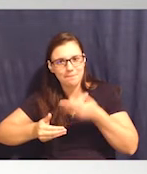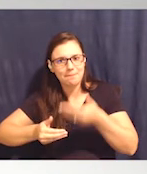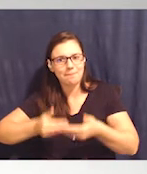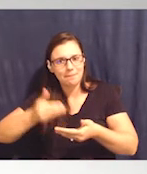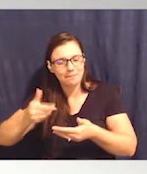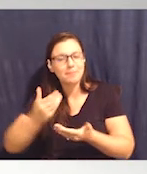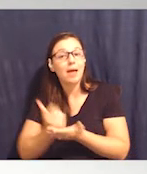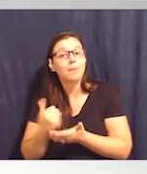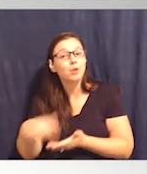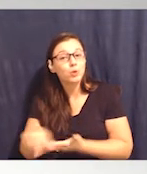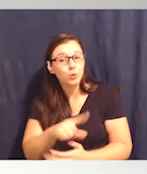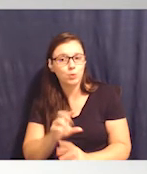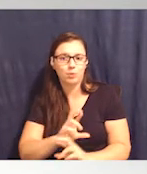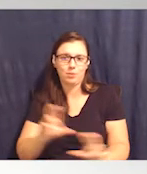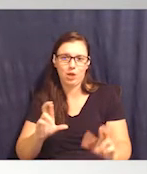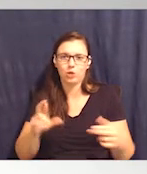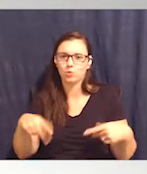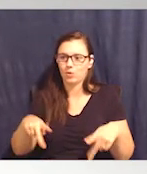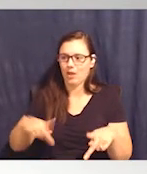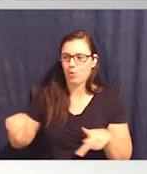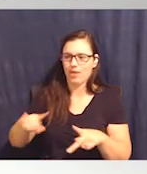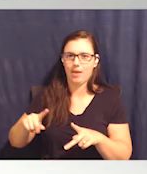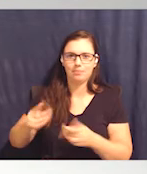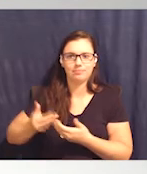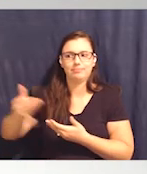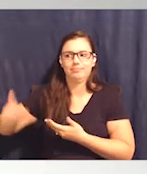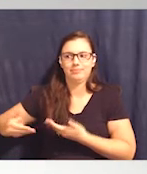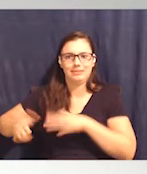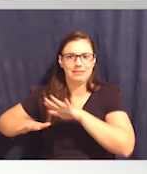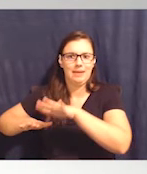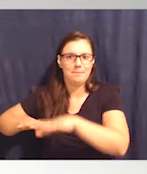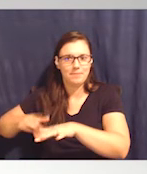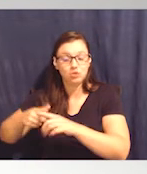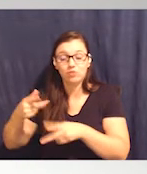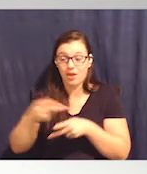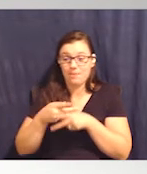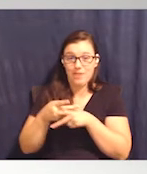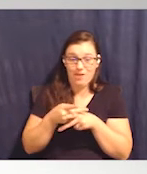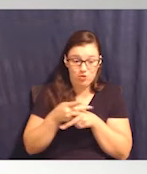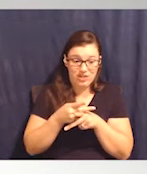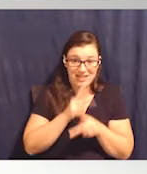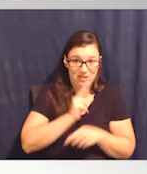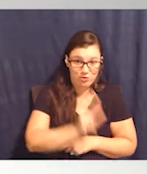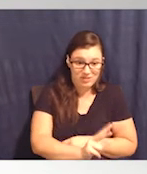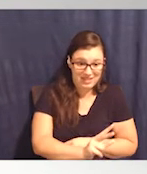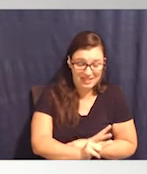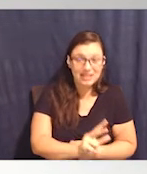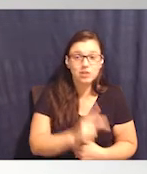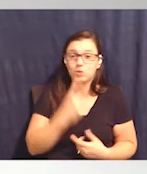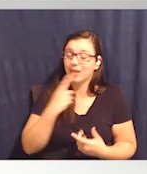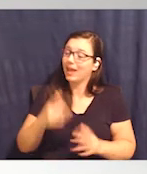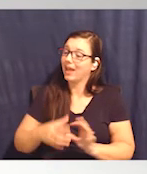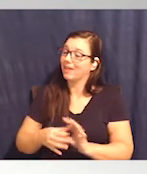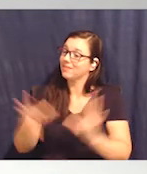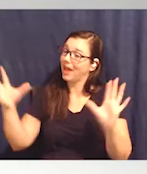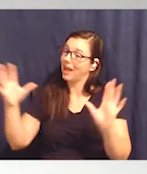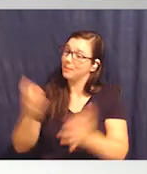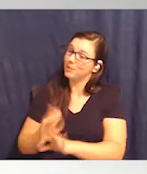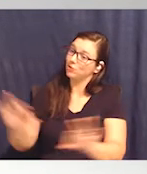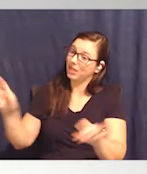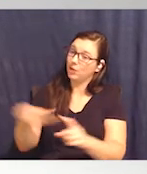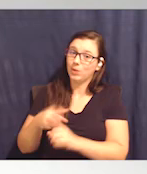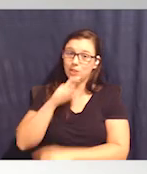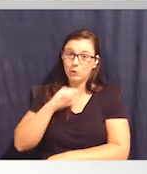them to take that next step. Because going from hovering here when they're 3 years old to saying, fly and be free when they're 20 is not going to work. You're going to have a mental